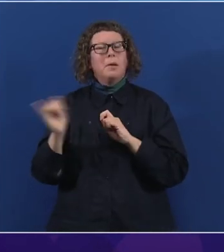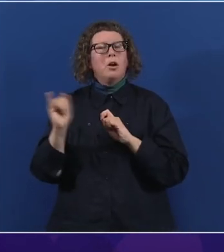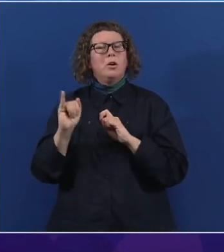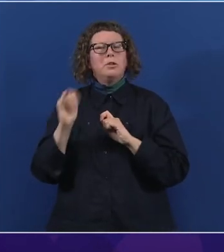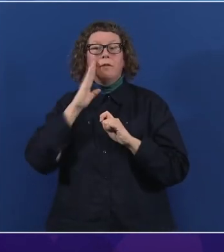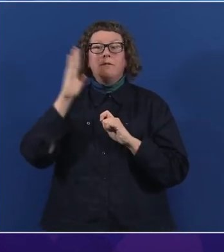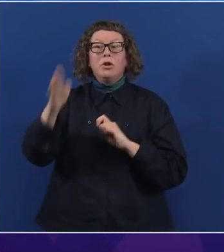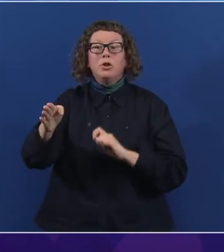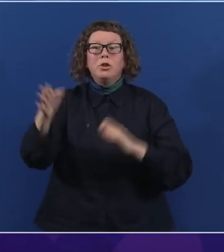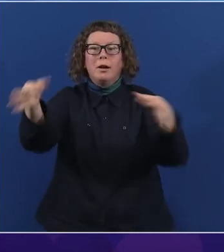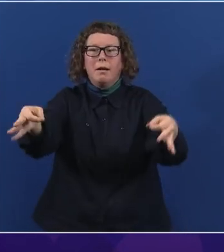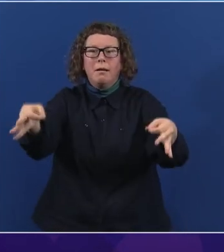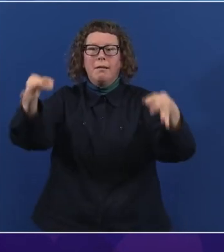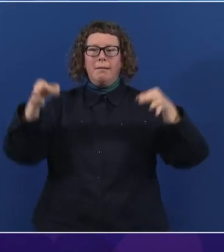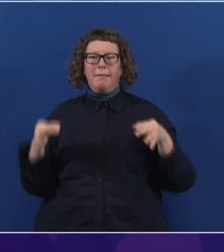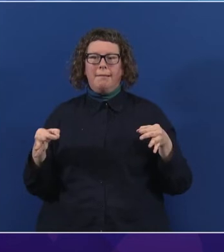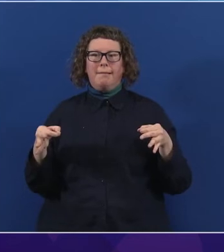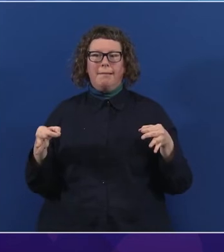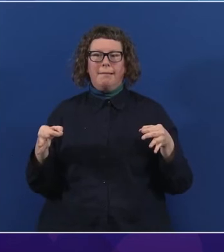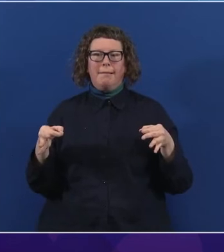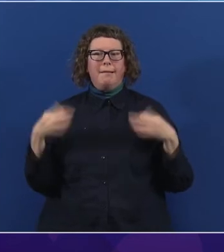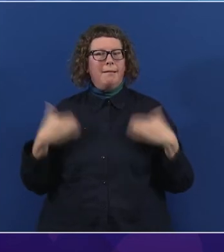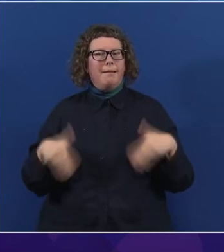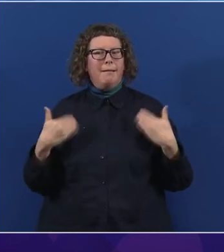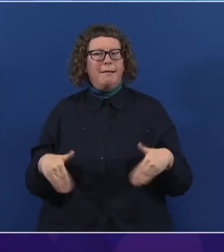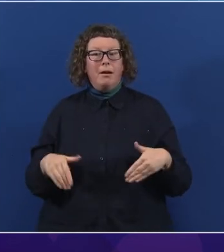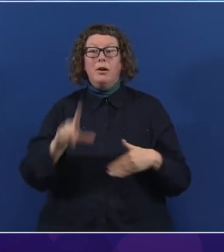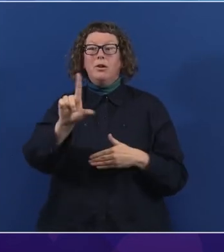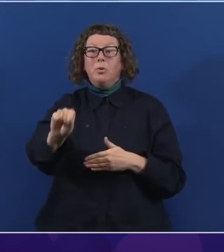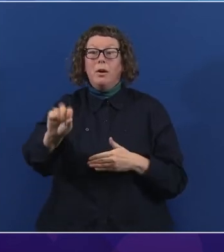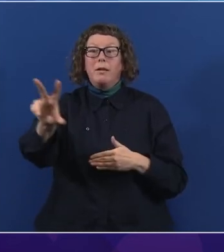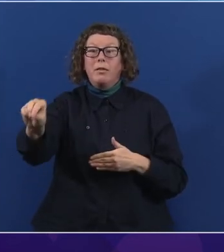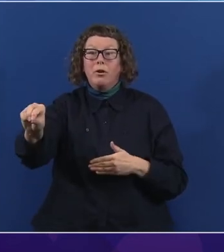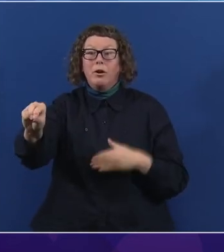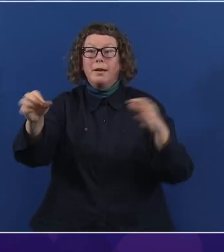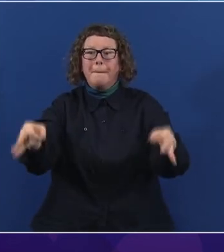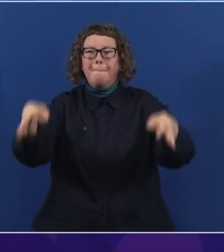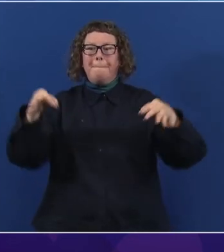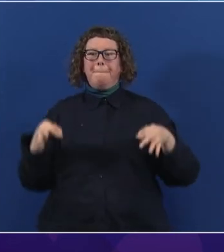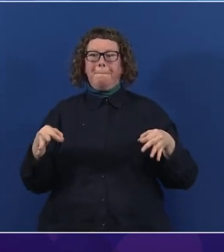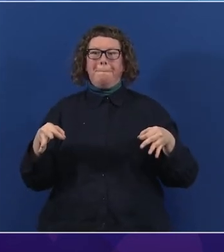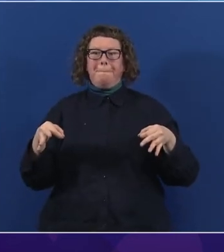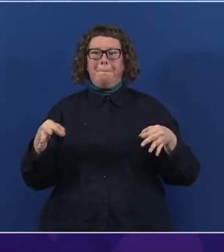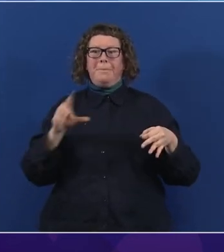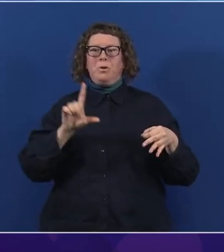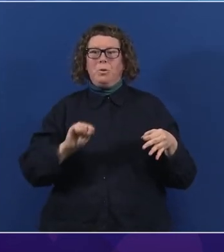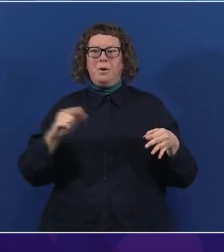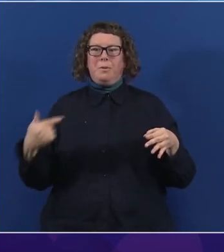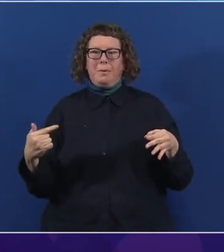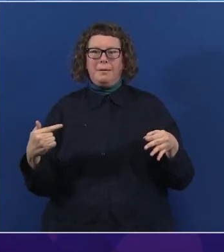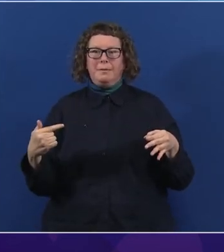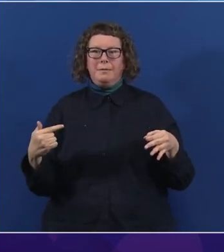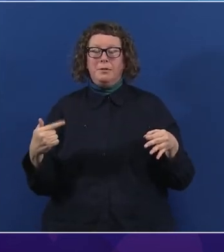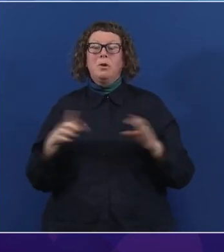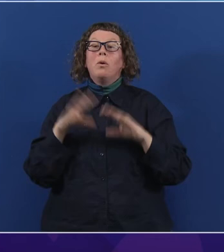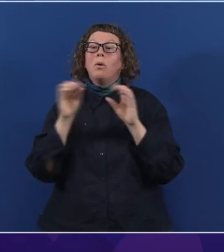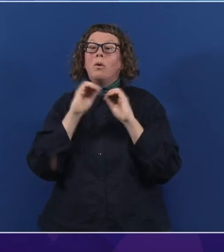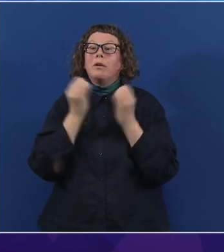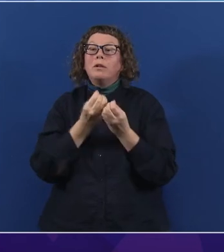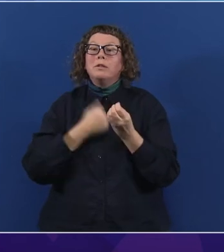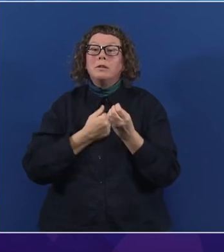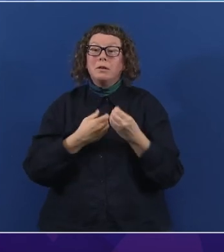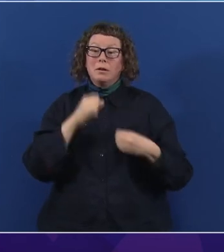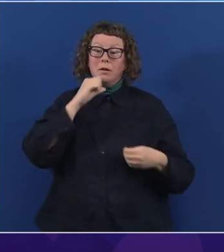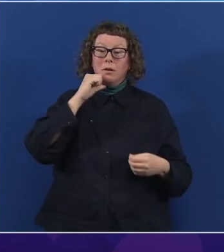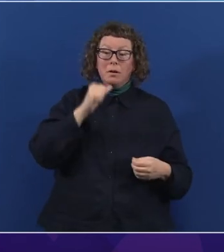accelerated our future. In fact, some people say that it's brought 2030 into 2021. Organizations, whether you're a